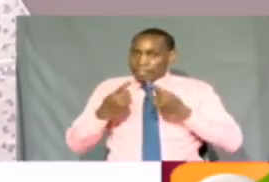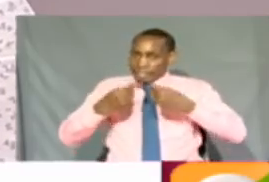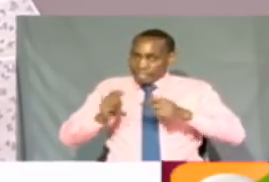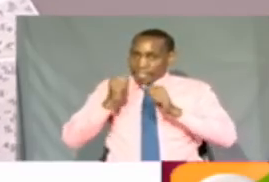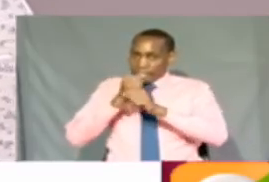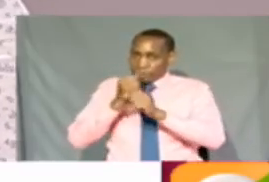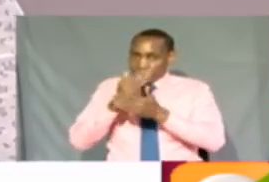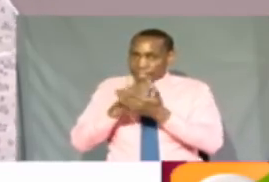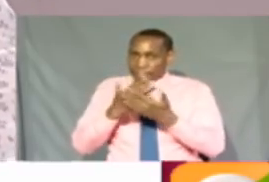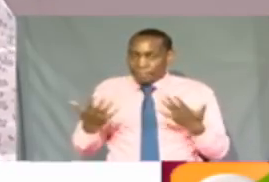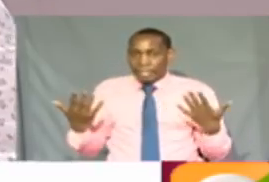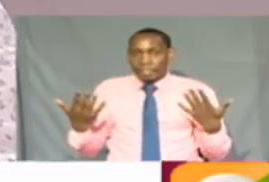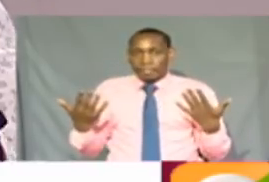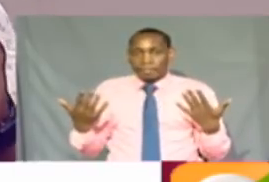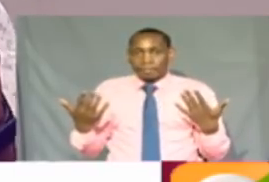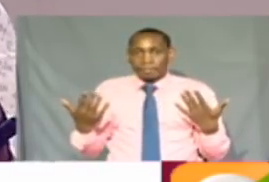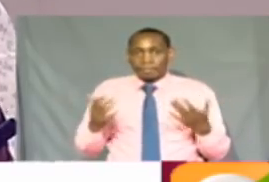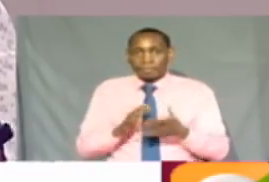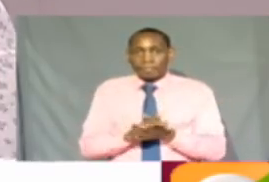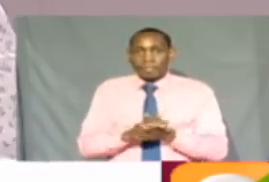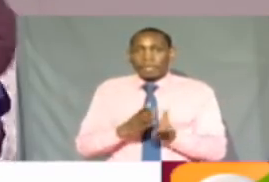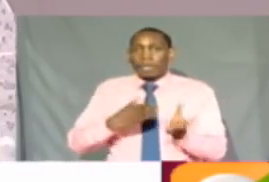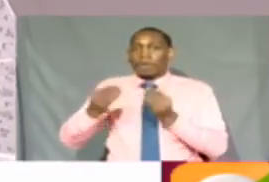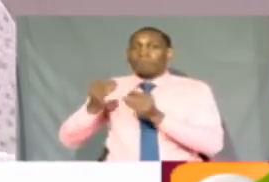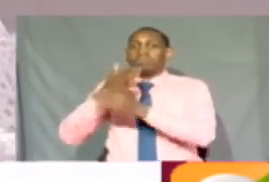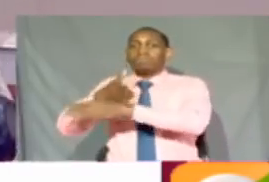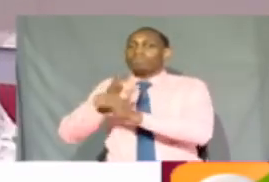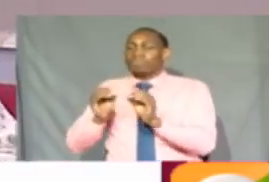with himself. Kuna ule ako broke na mkanga naenda base.